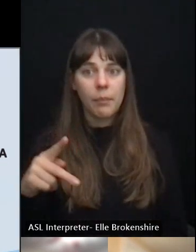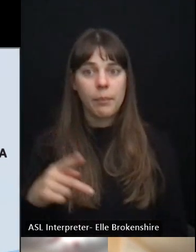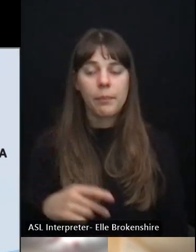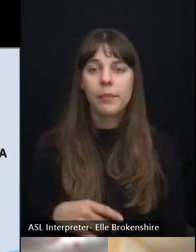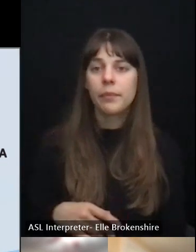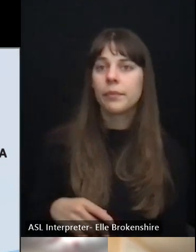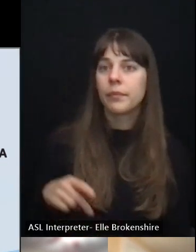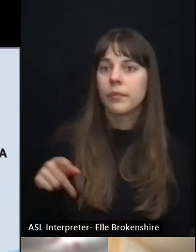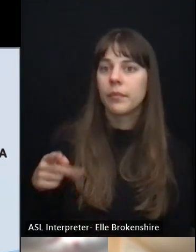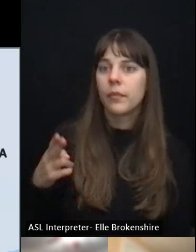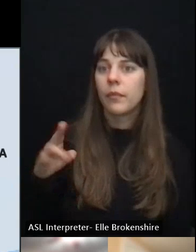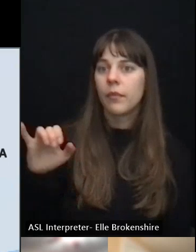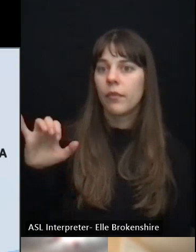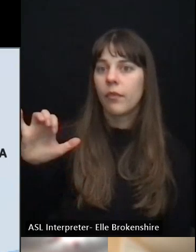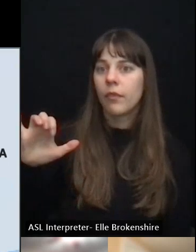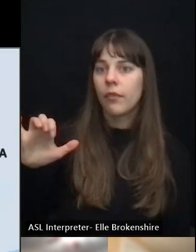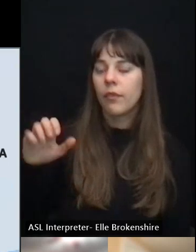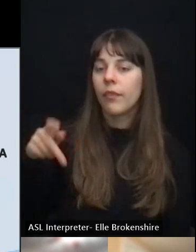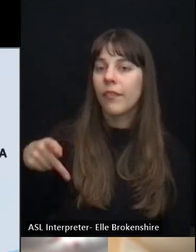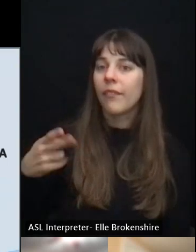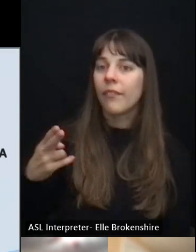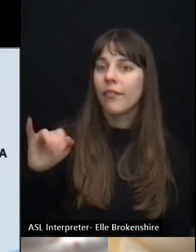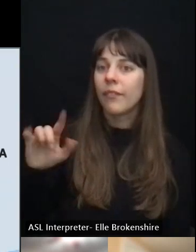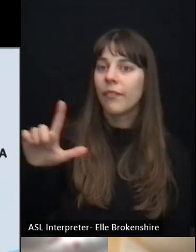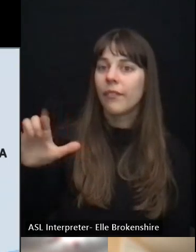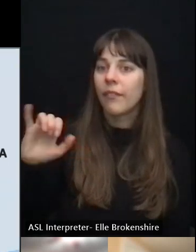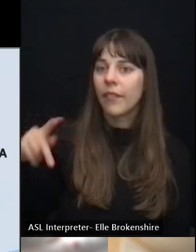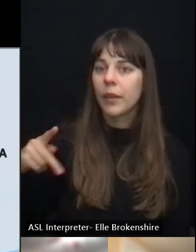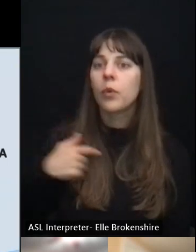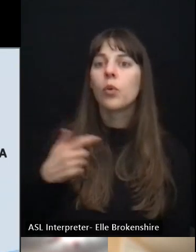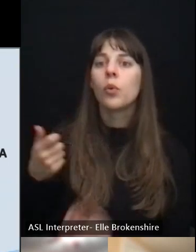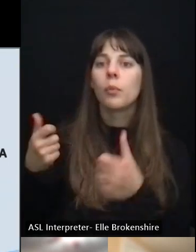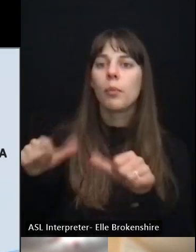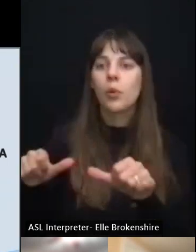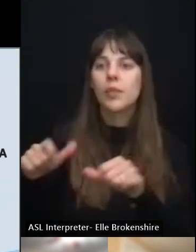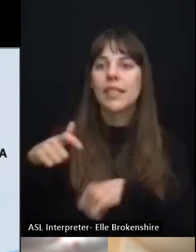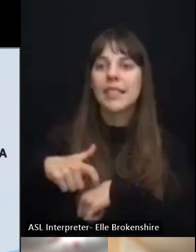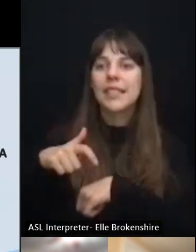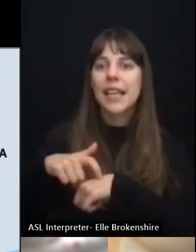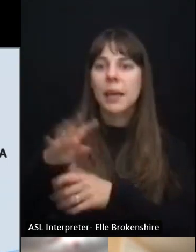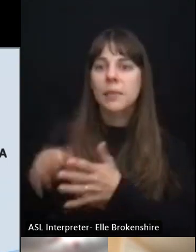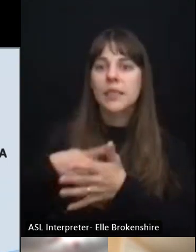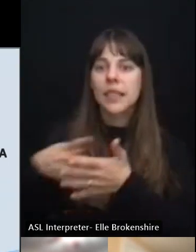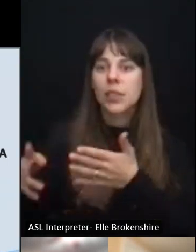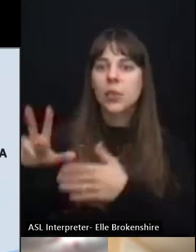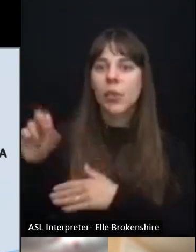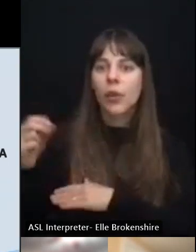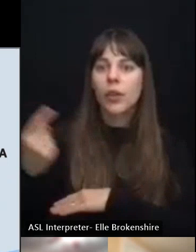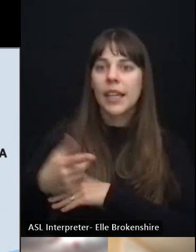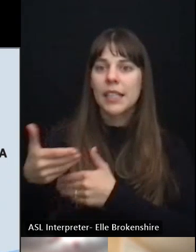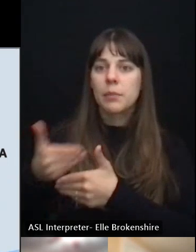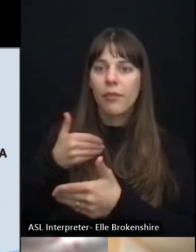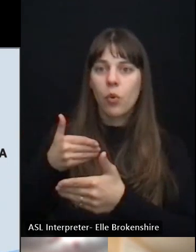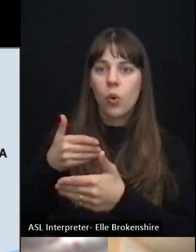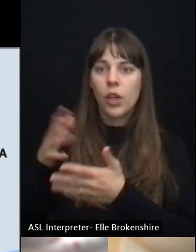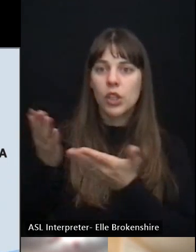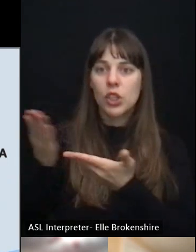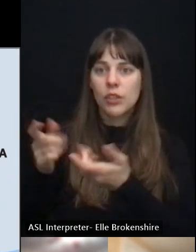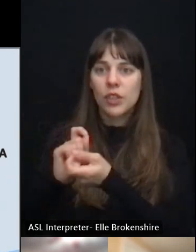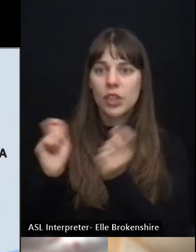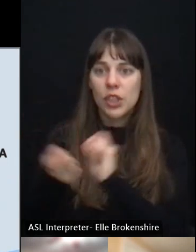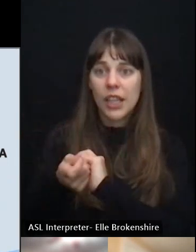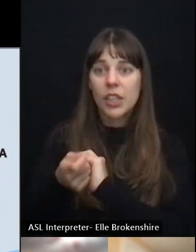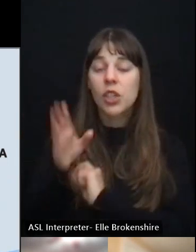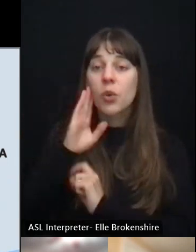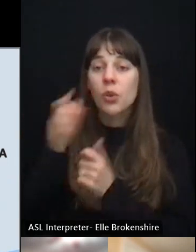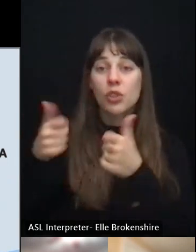the public timetables roughly 30 days prior to the service change. So we could try to get it out a little